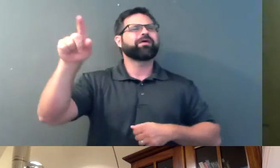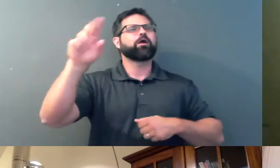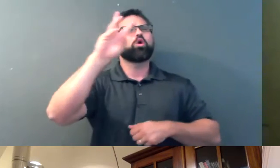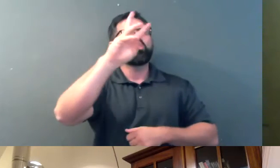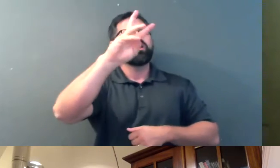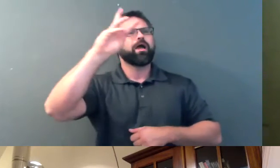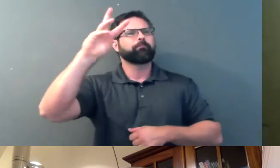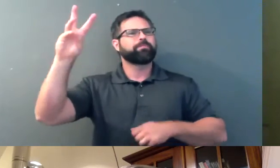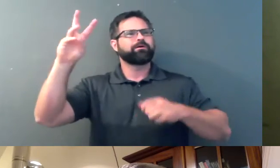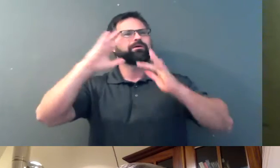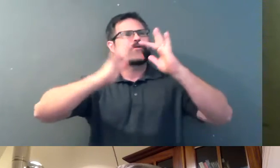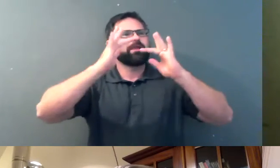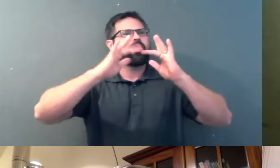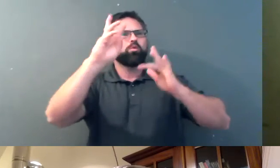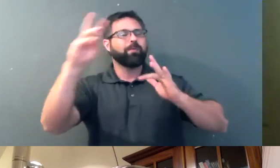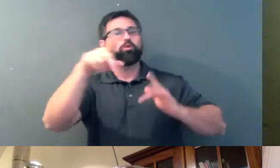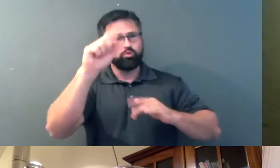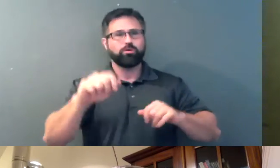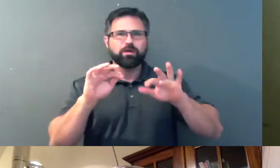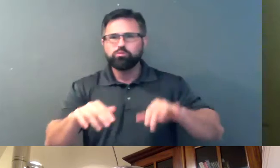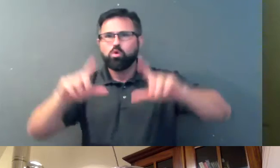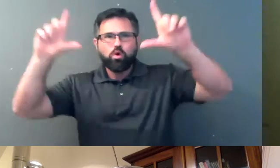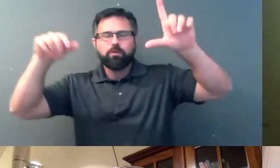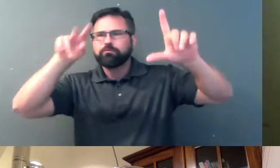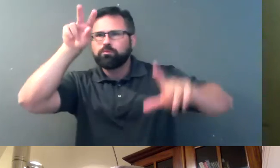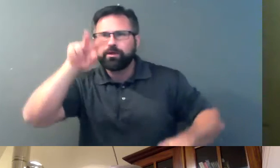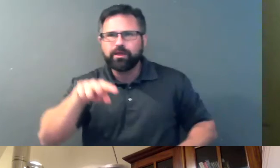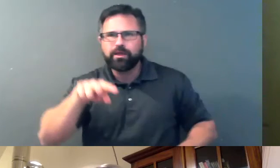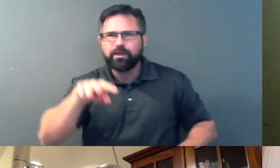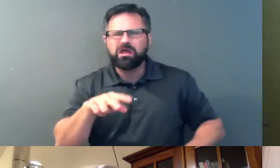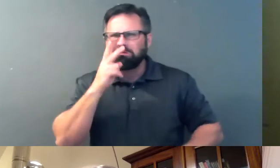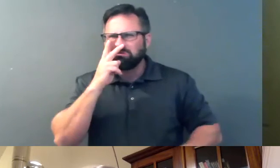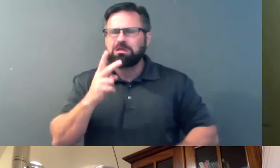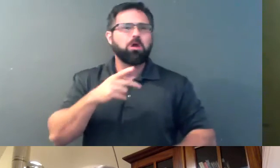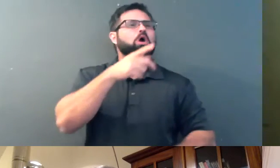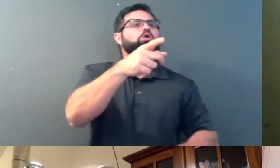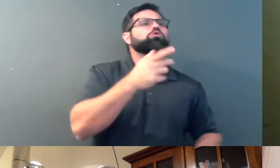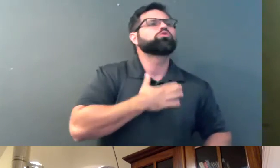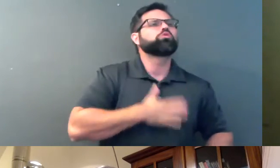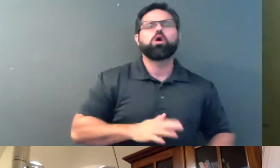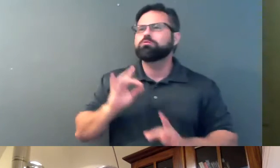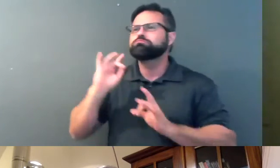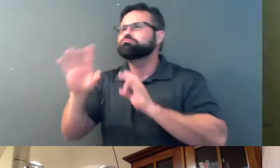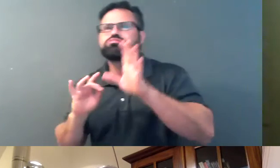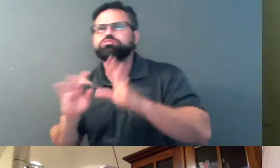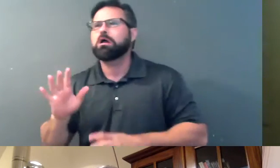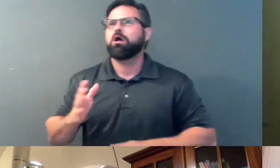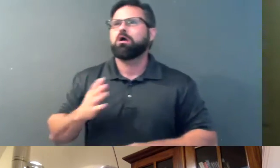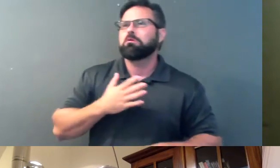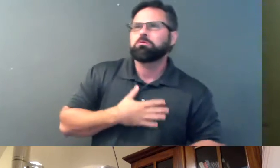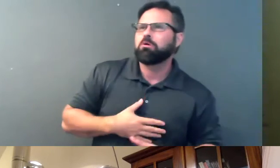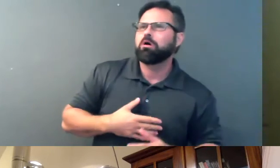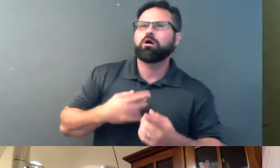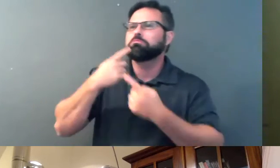stakeholders to provide inputs and potentially convening a day of general